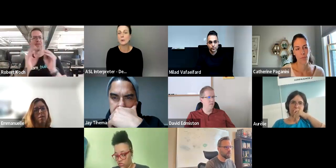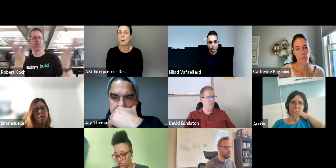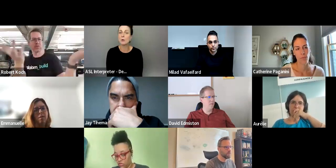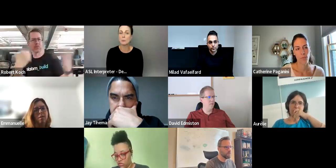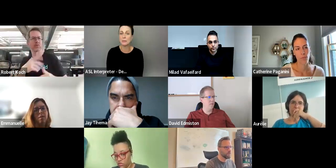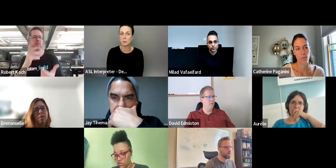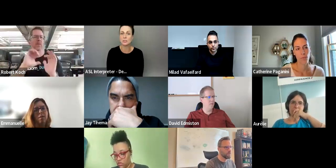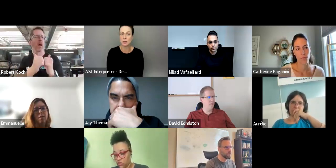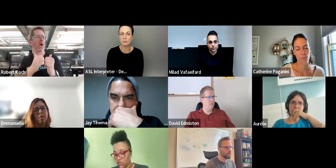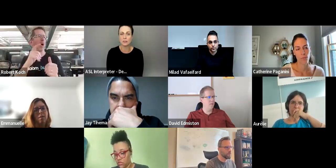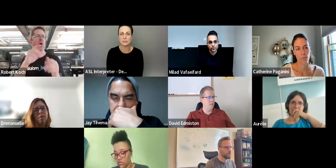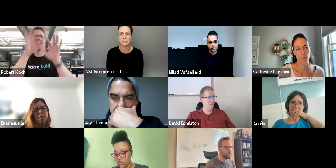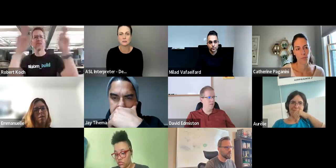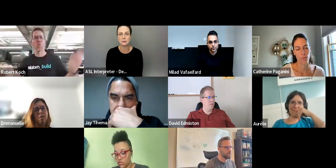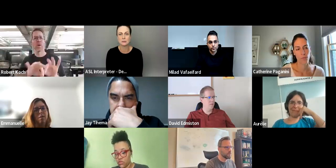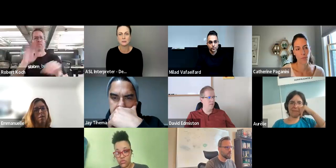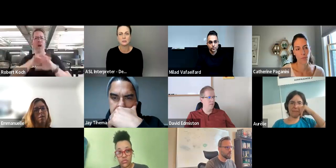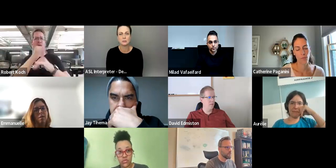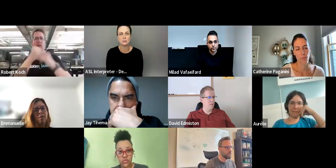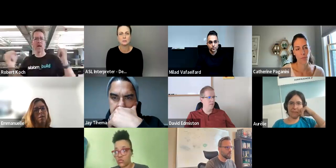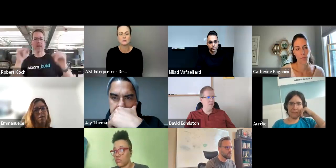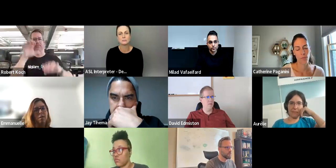And how to welcome people to the conference.